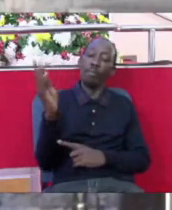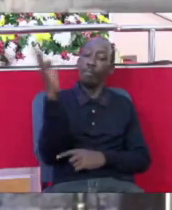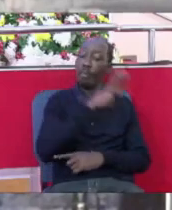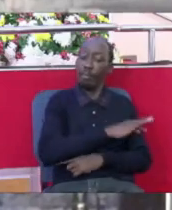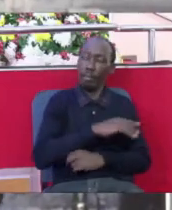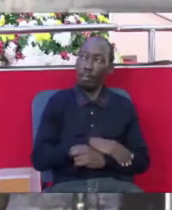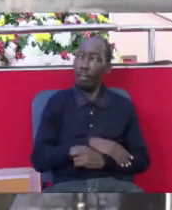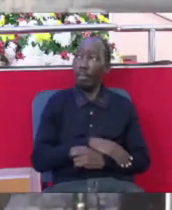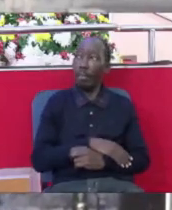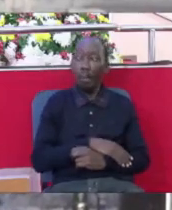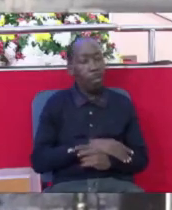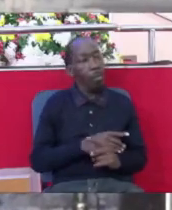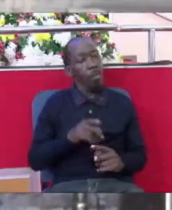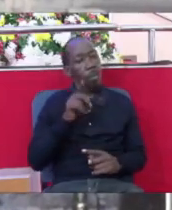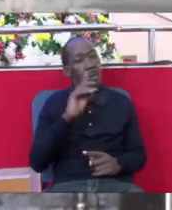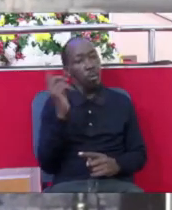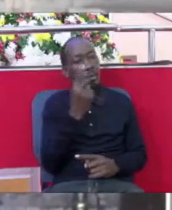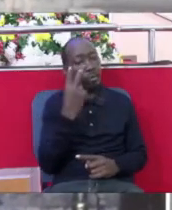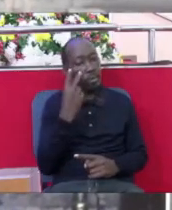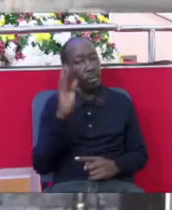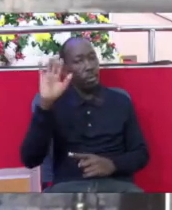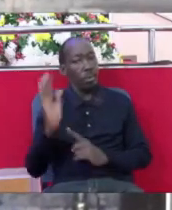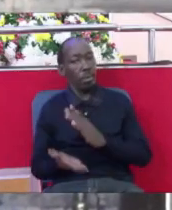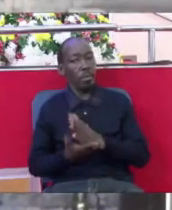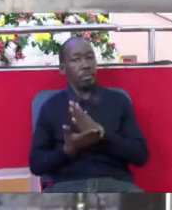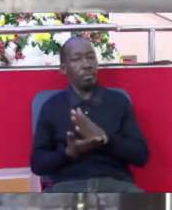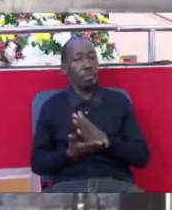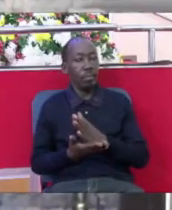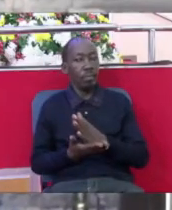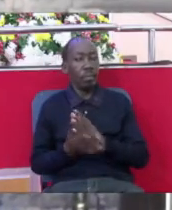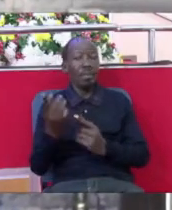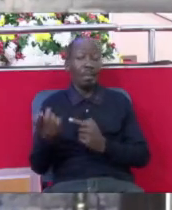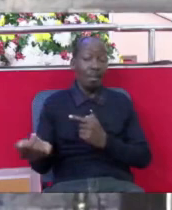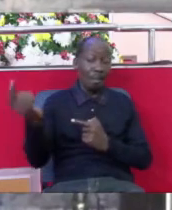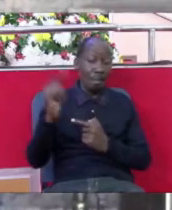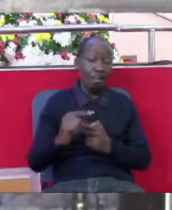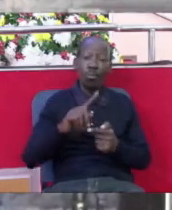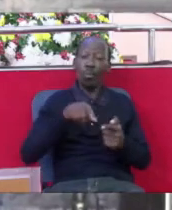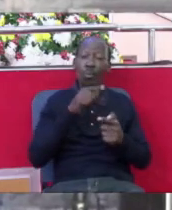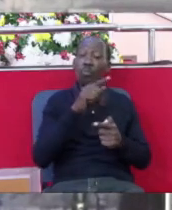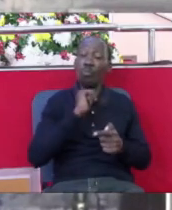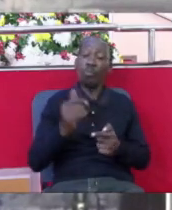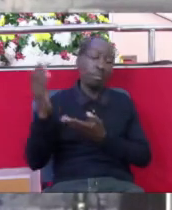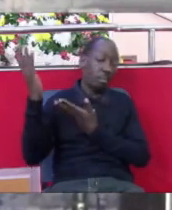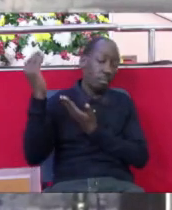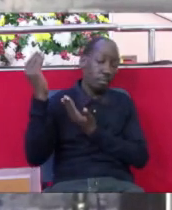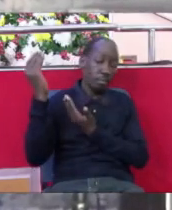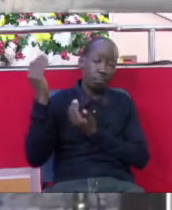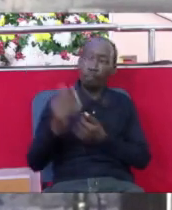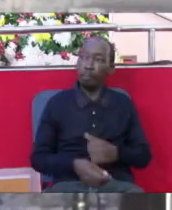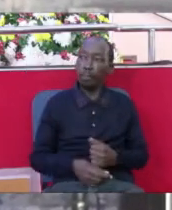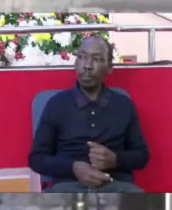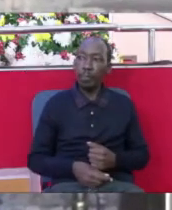alikuwa amefariki kwa siku 4. And we have just seen that his help comes at an unexpected time. Na tumejua msaada wake unakuja wakati